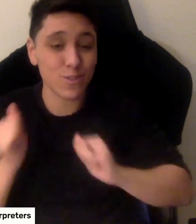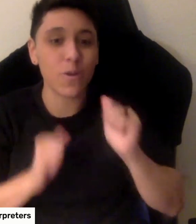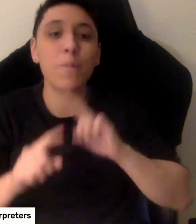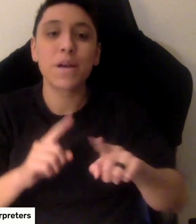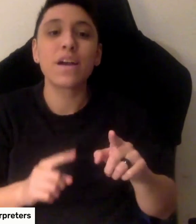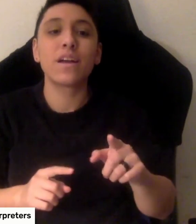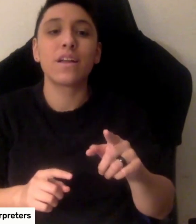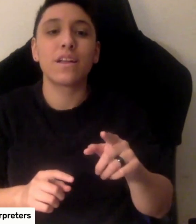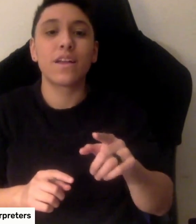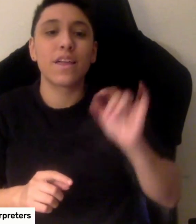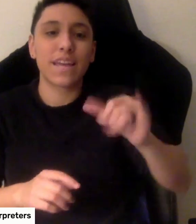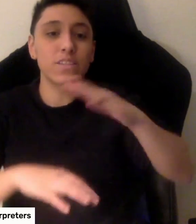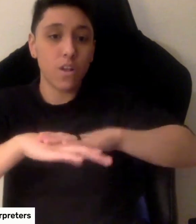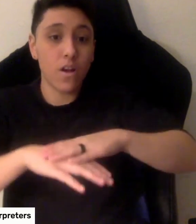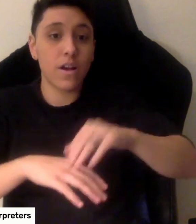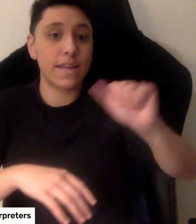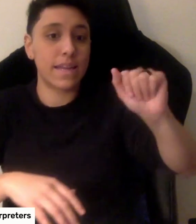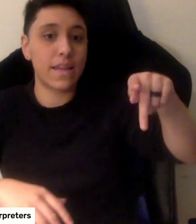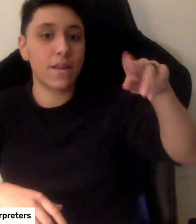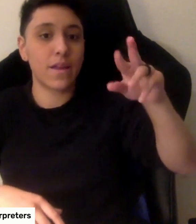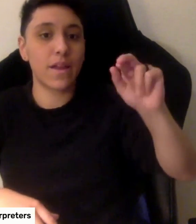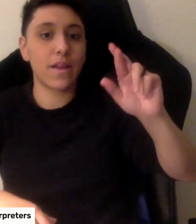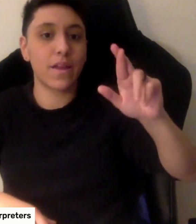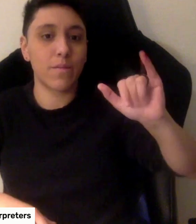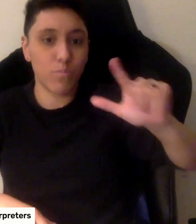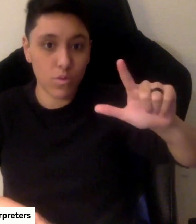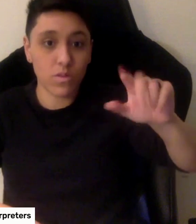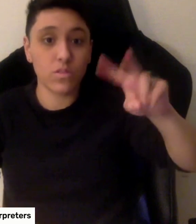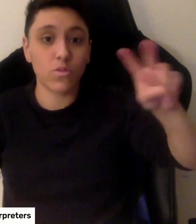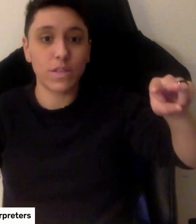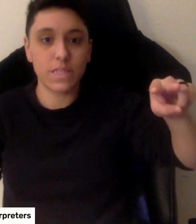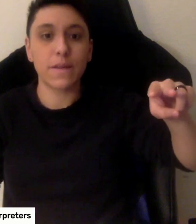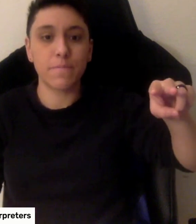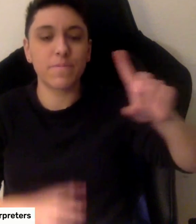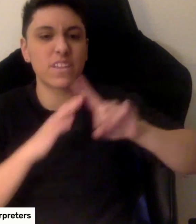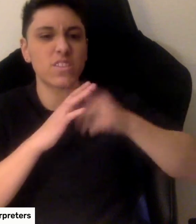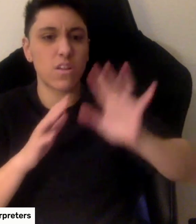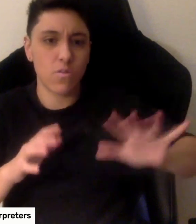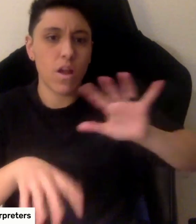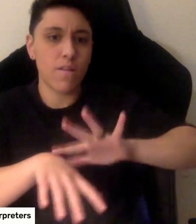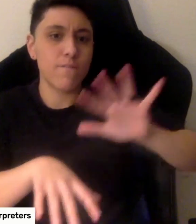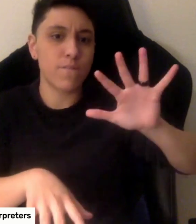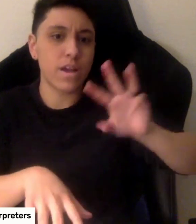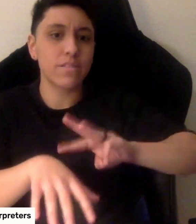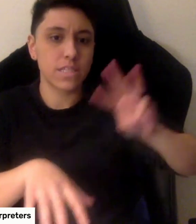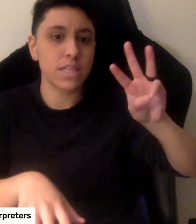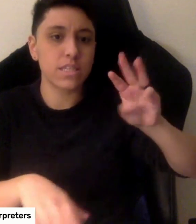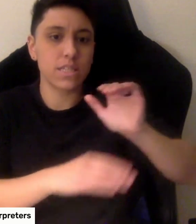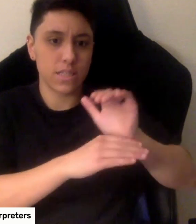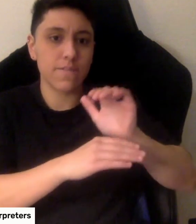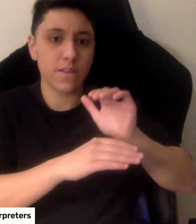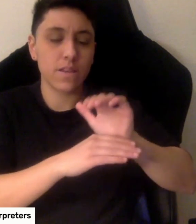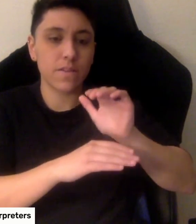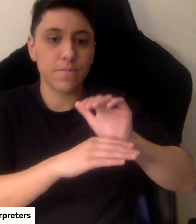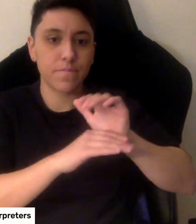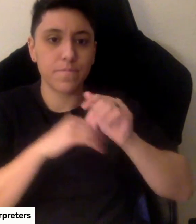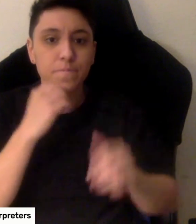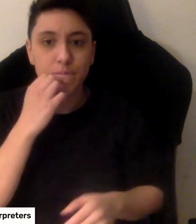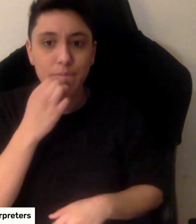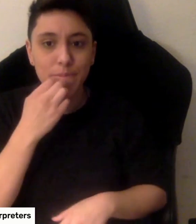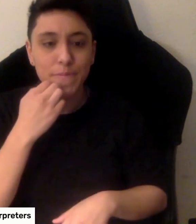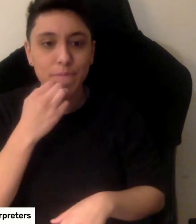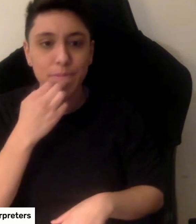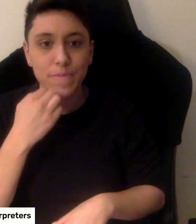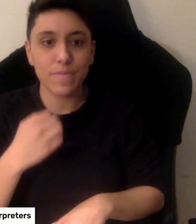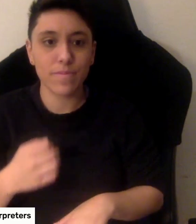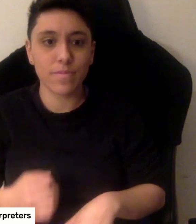It's gonna be April 22nd, probably starting around 5 or 6 in the evening Pacific time, because we don't want to